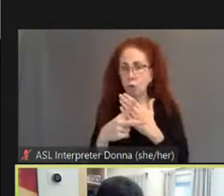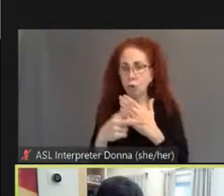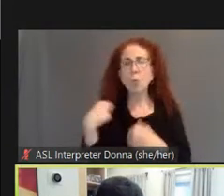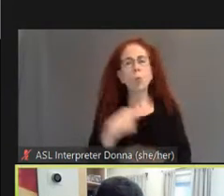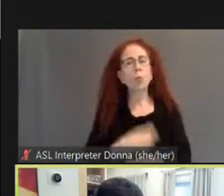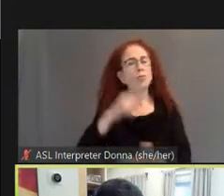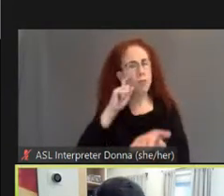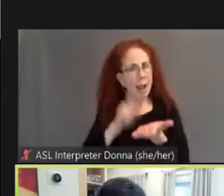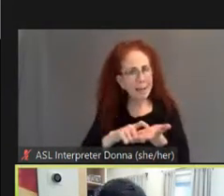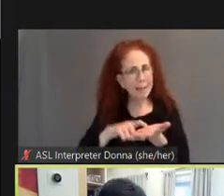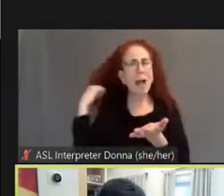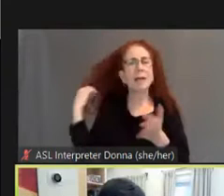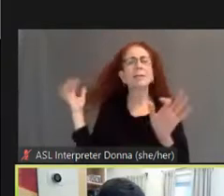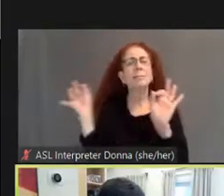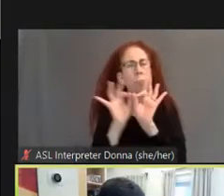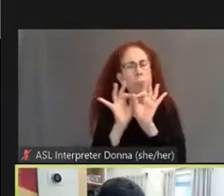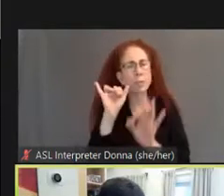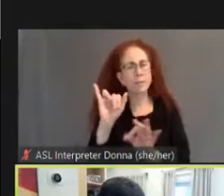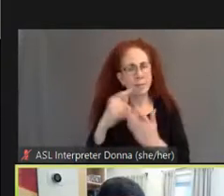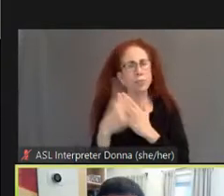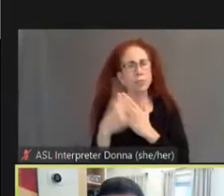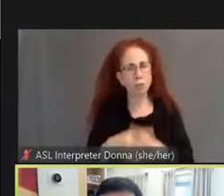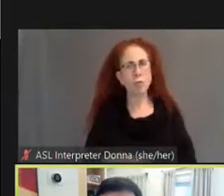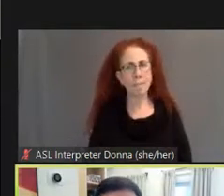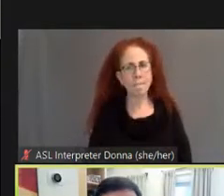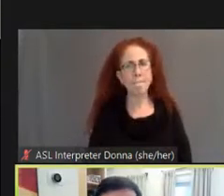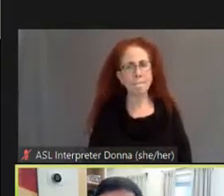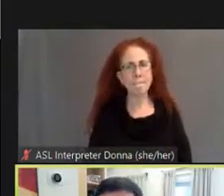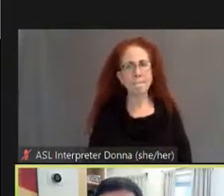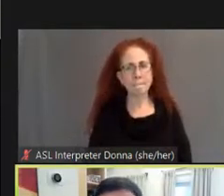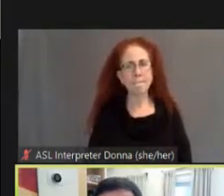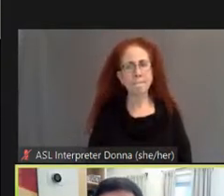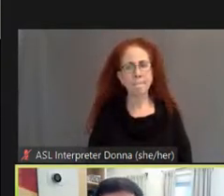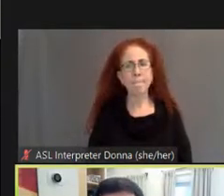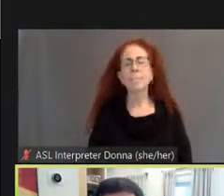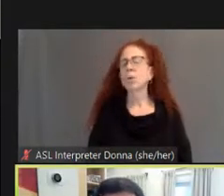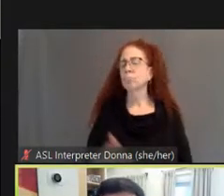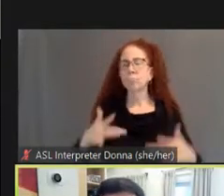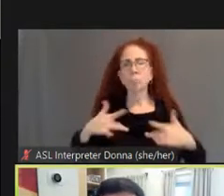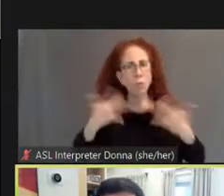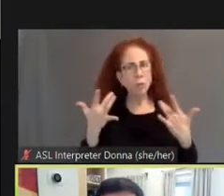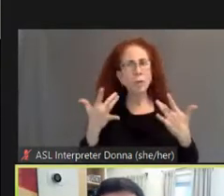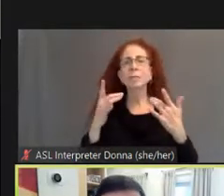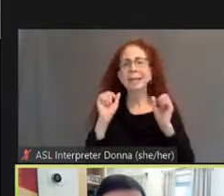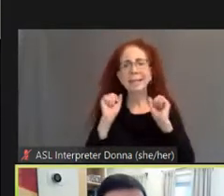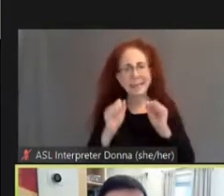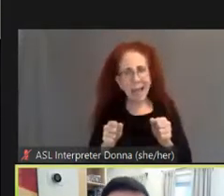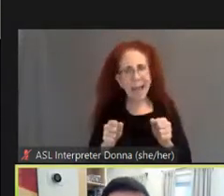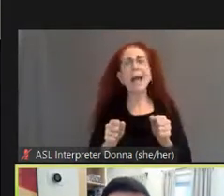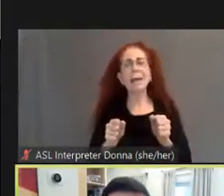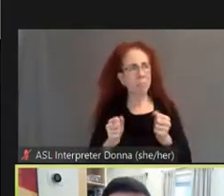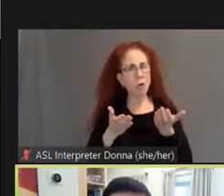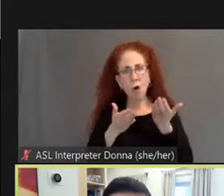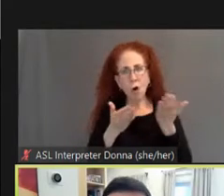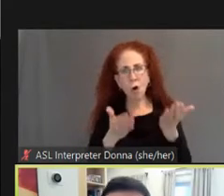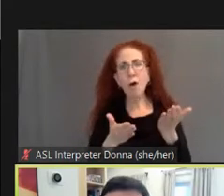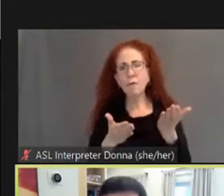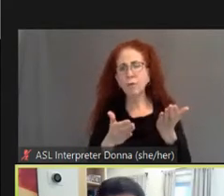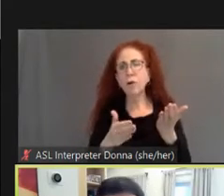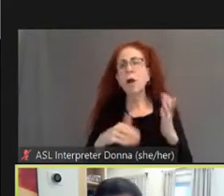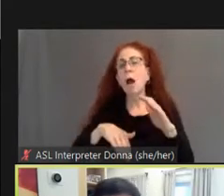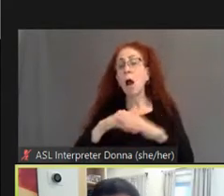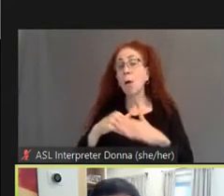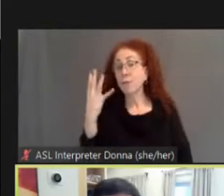recognize the importance of this program and are pleased to be able to extend up to 4 $2 tickets to